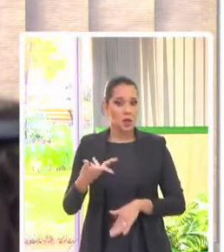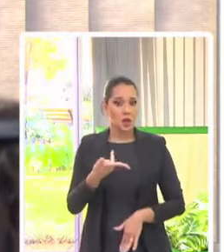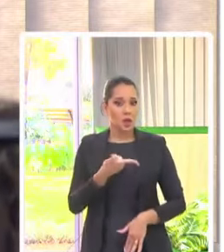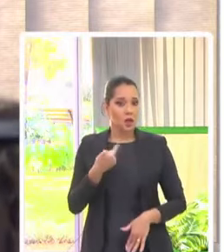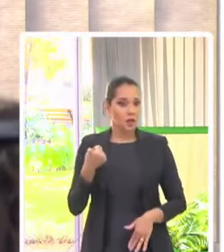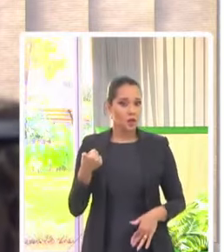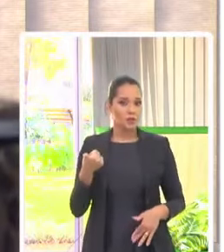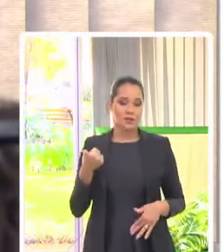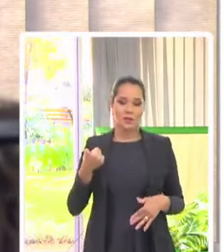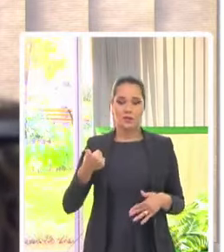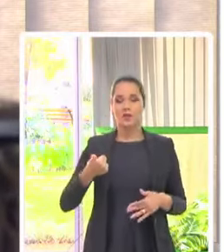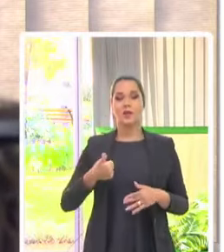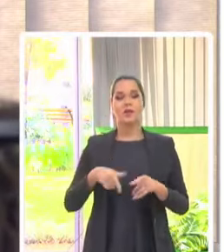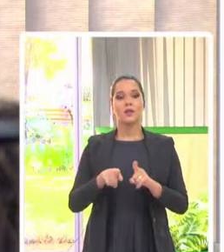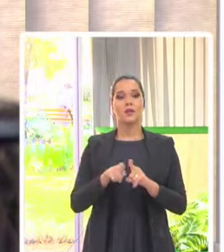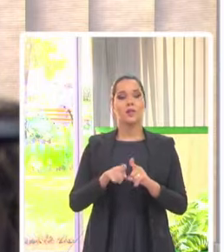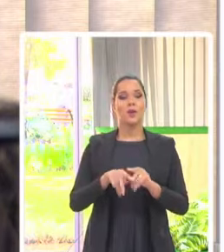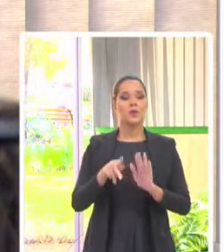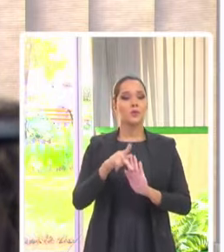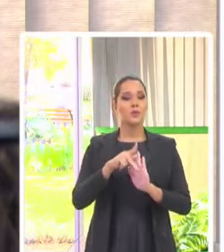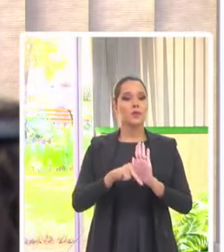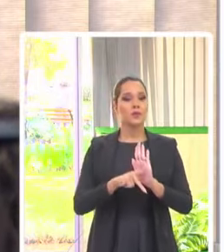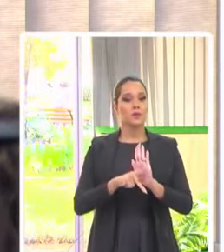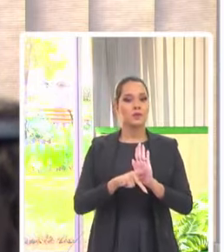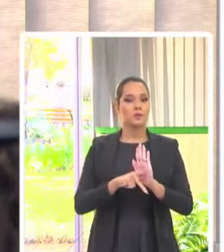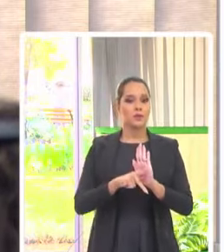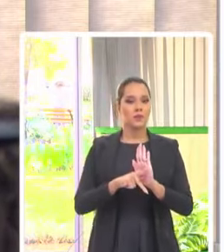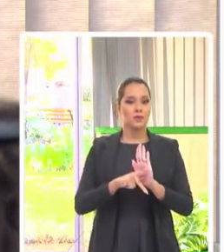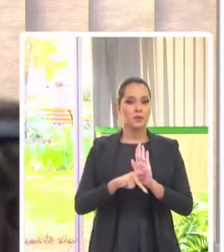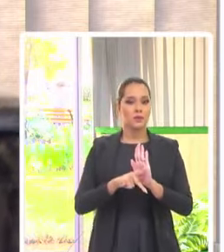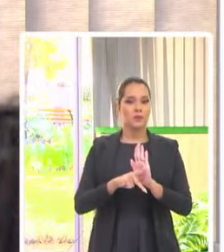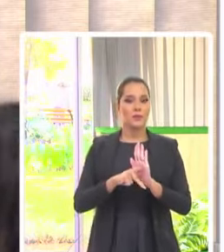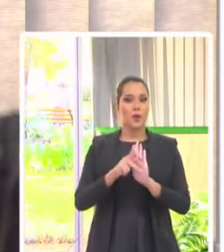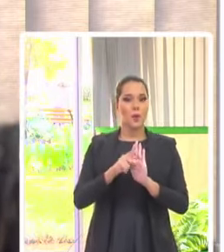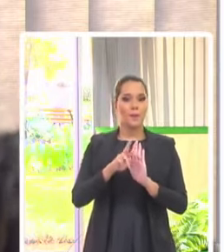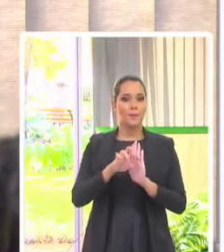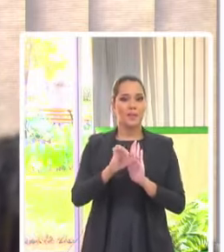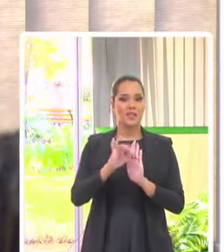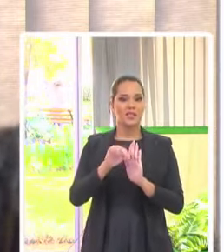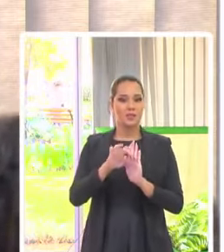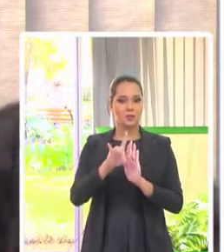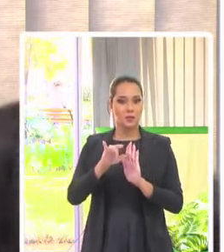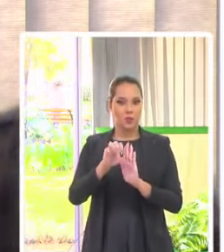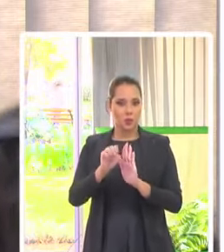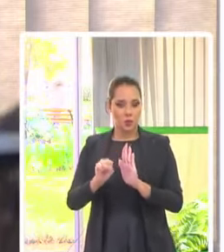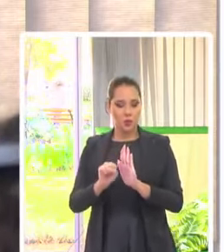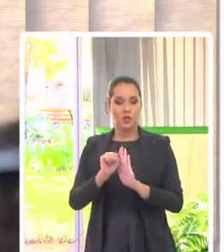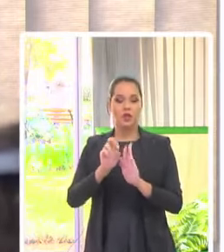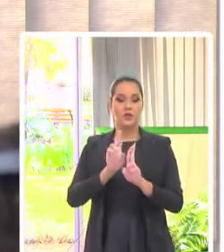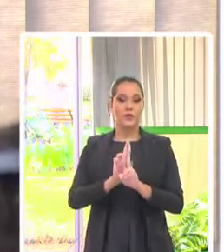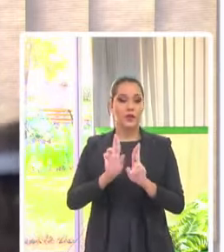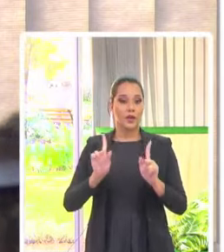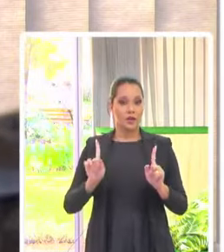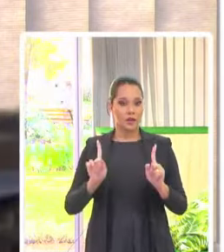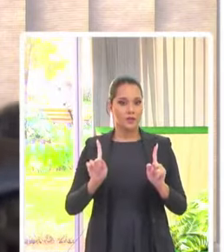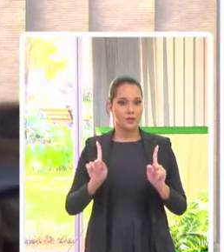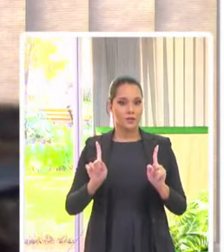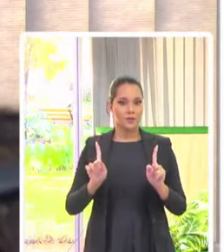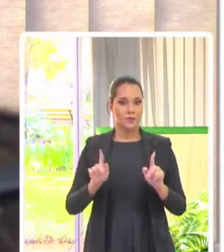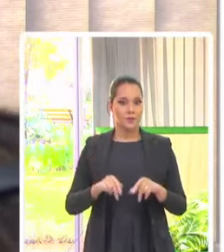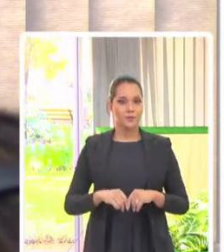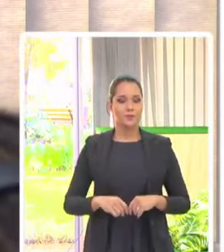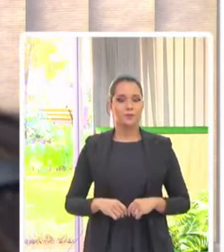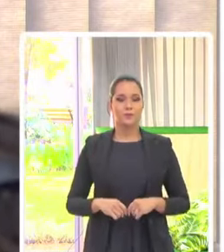core principles. Not that much, to the extent it would cease to be a digital public infrastructure in the broader sense, but which